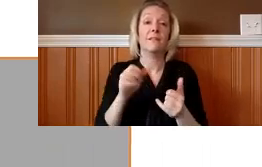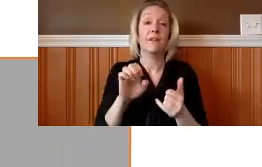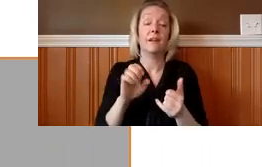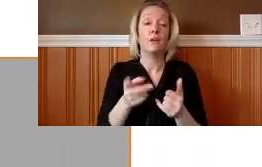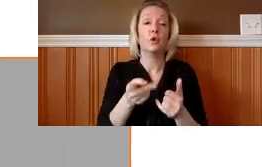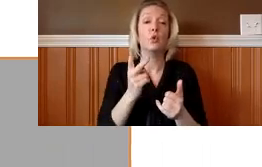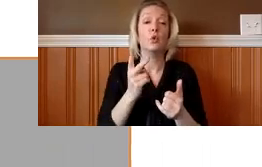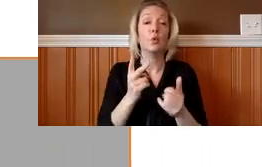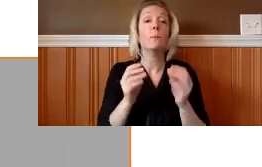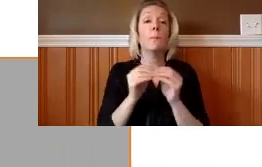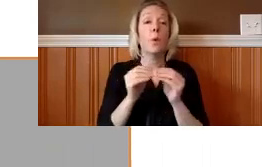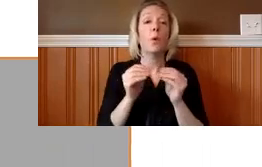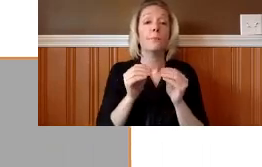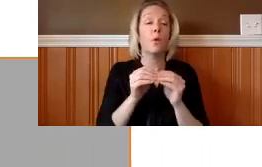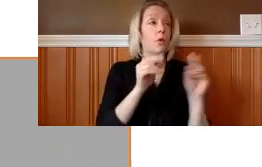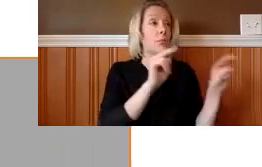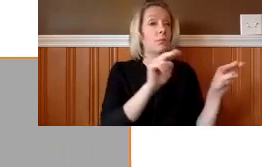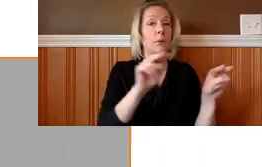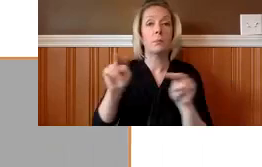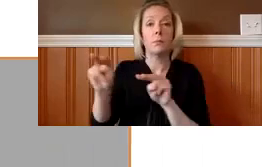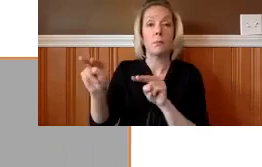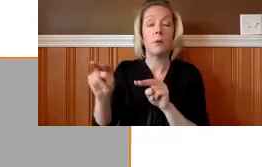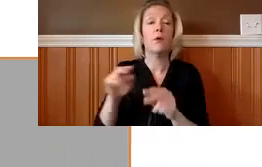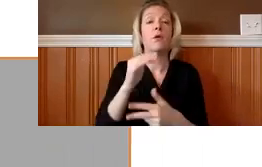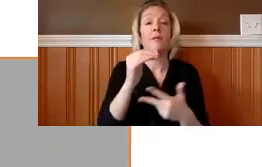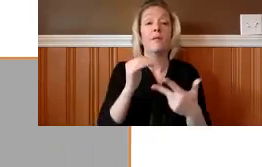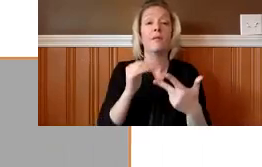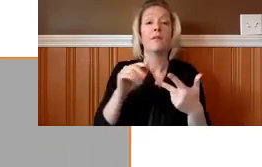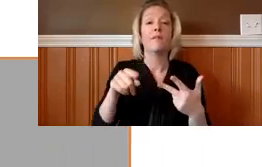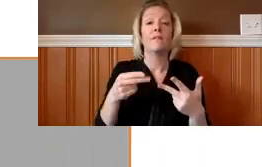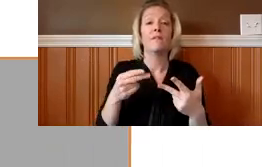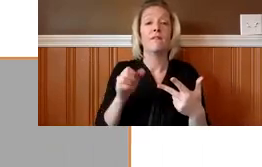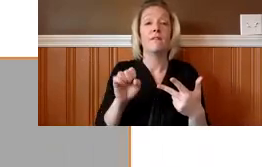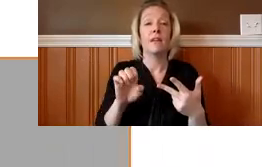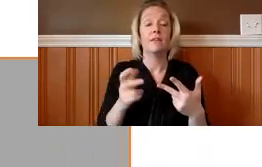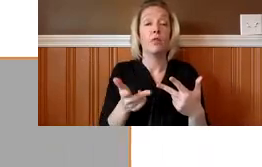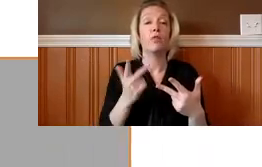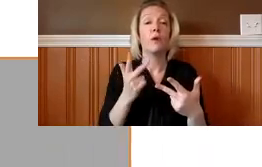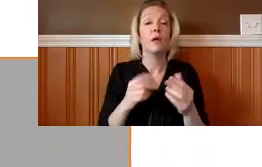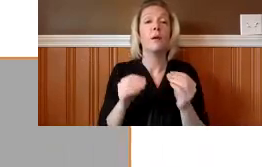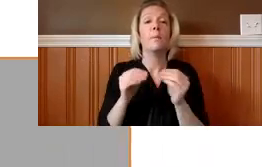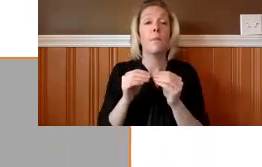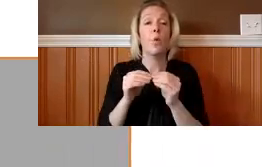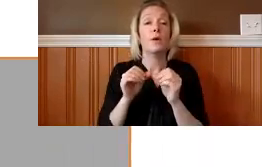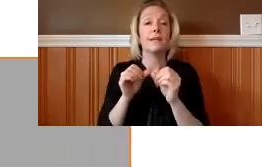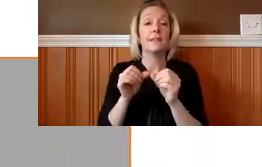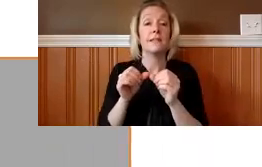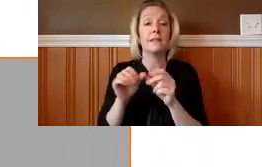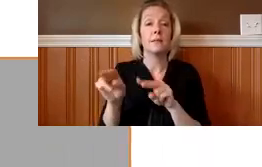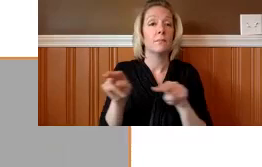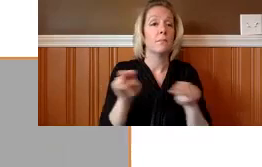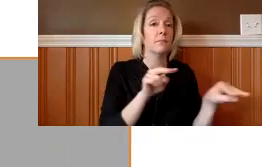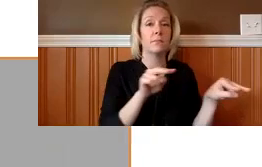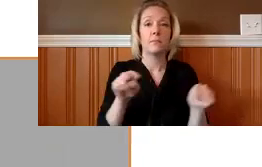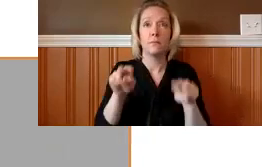keep increasing. And then in phase three, we're going to see our students be pretty consistent in their left, right, superior, and central visual